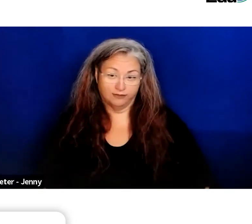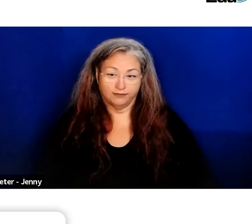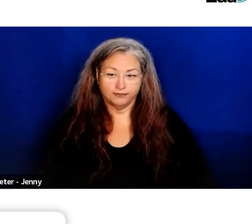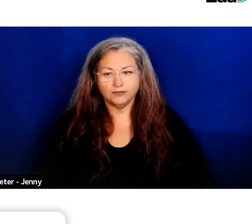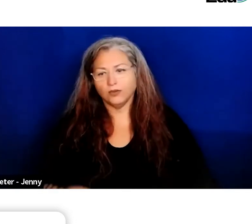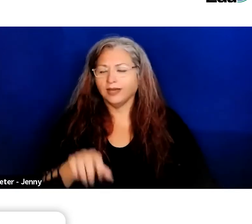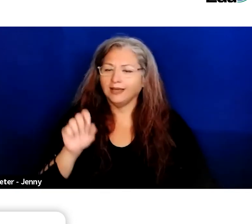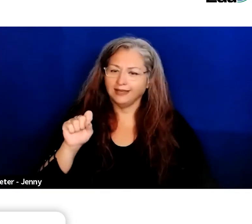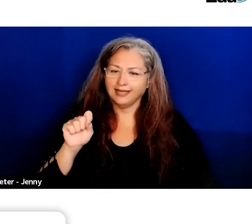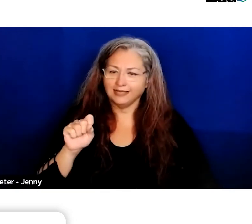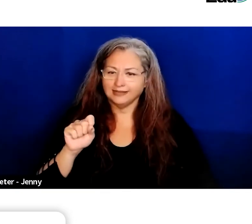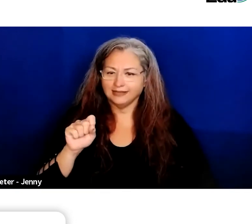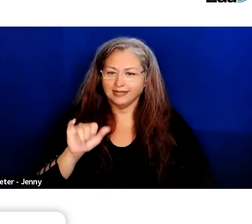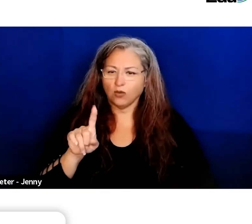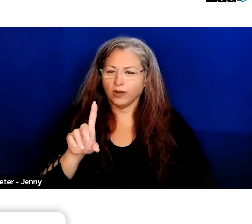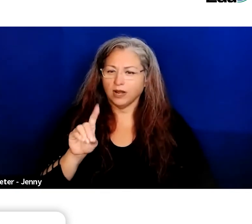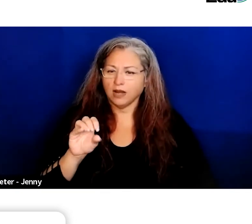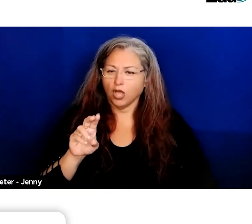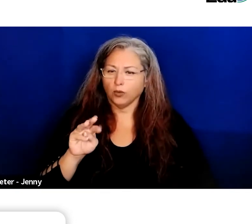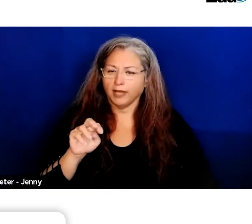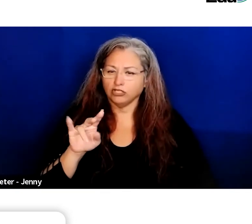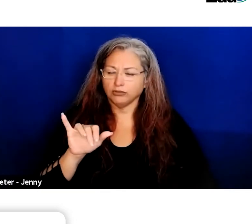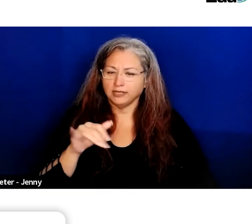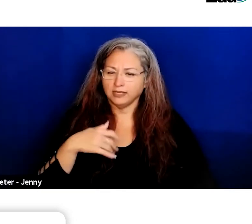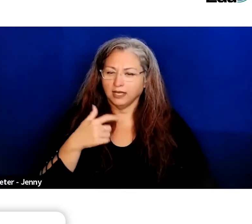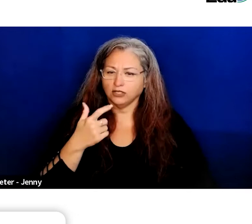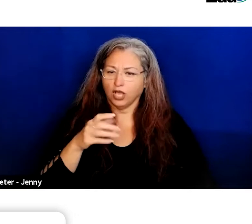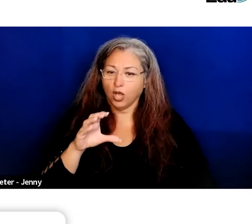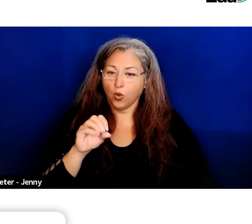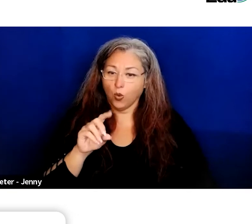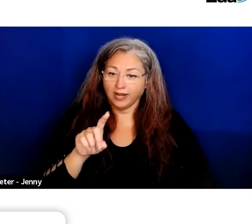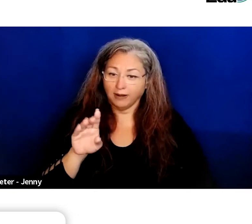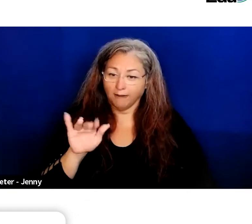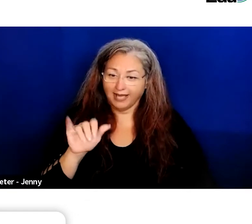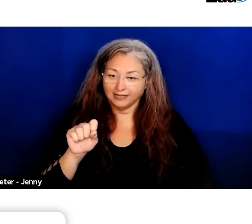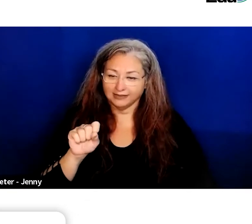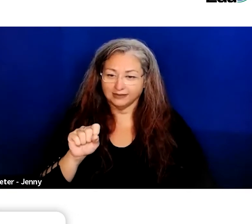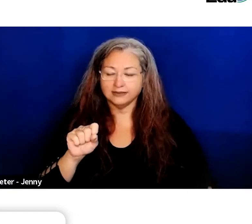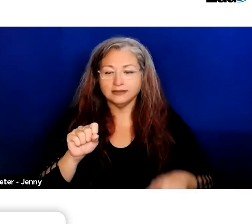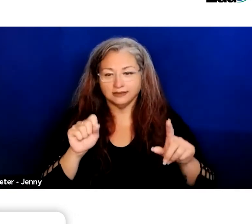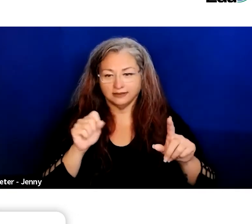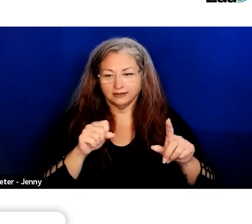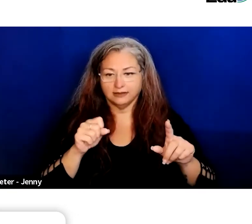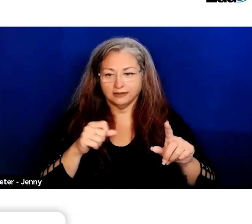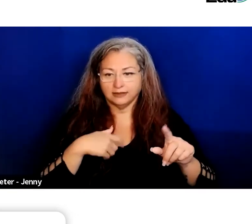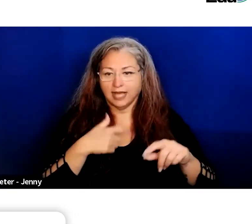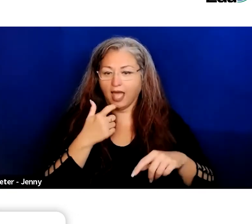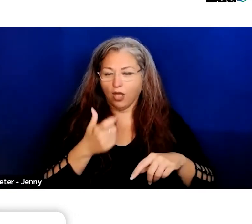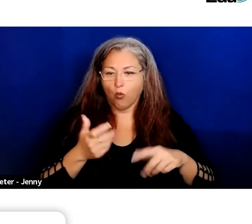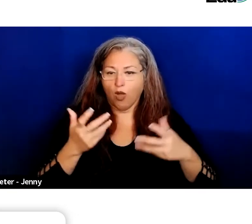Yeah, what is that documentary? It's Coded Bias? Yeah, I watched